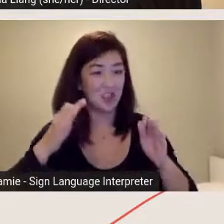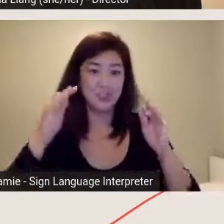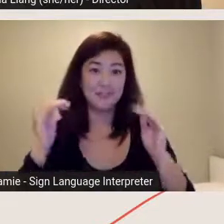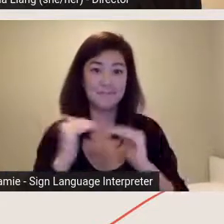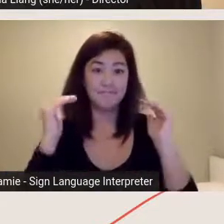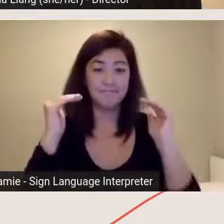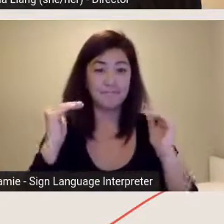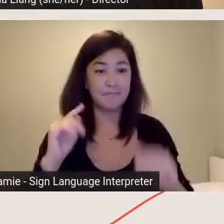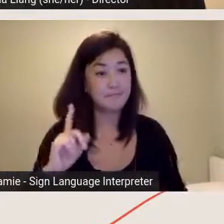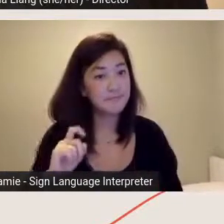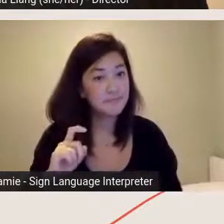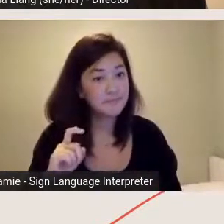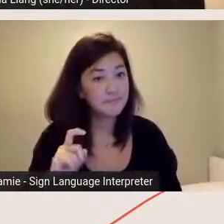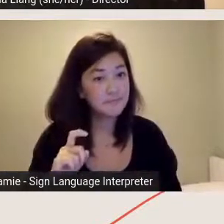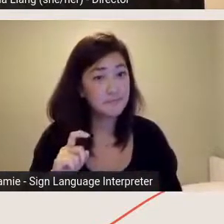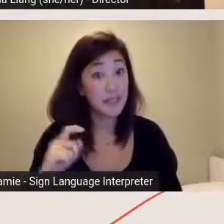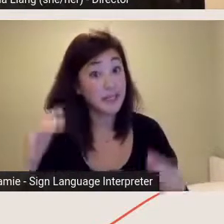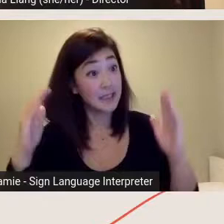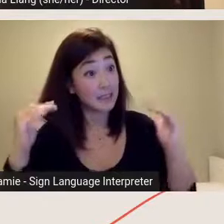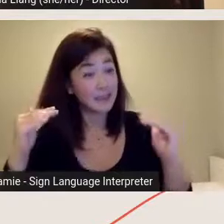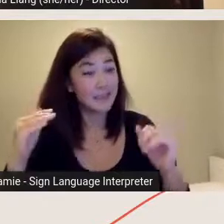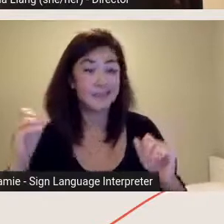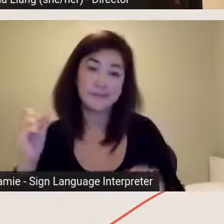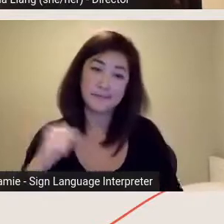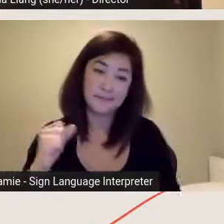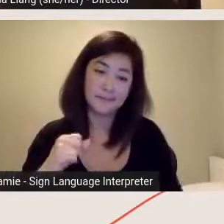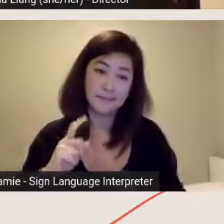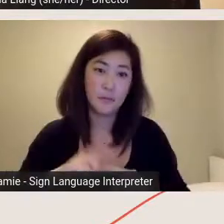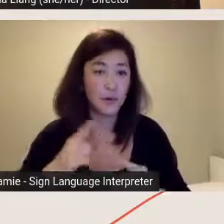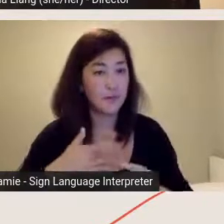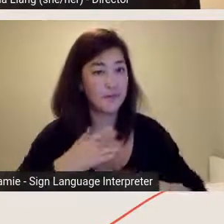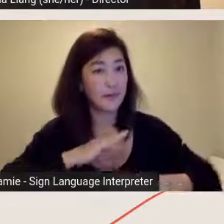Is it what is expected? Yes. And so I think